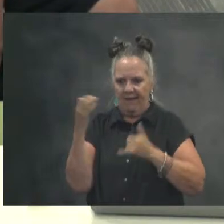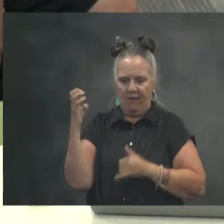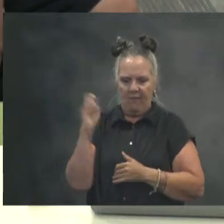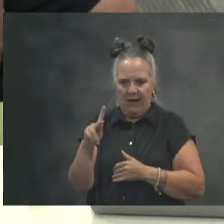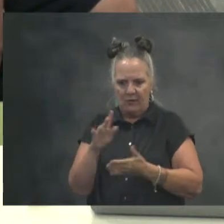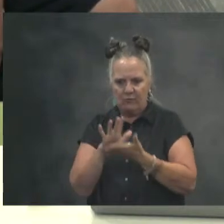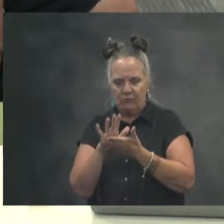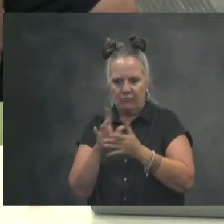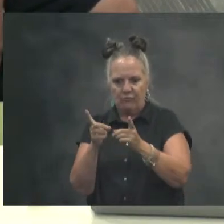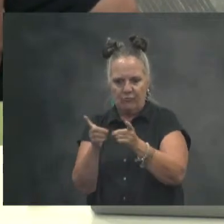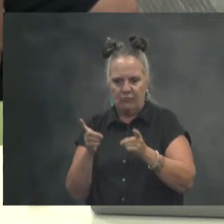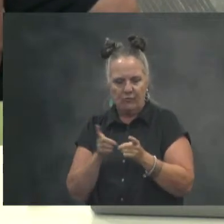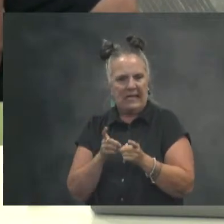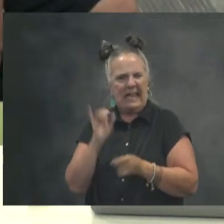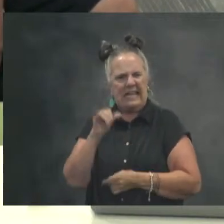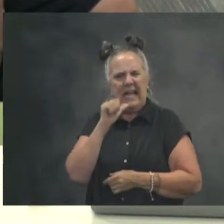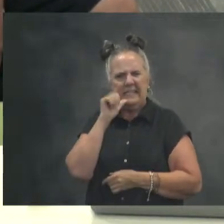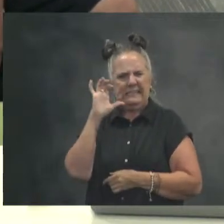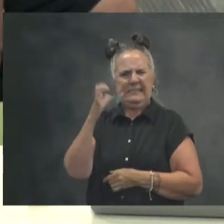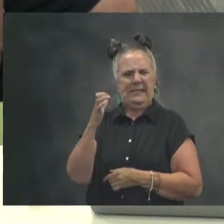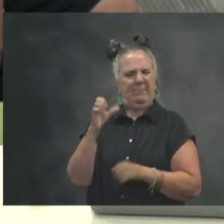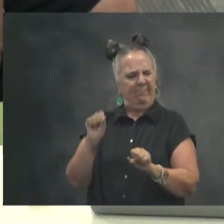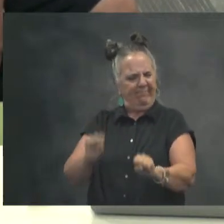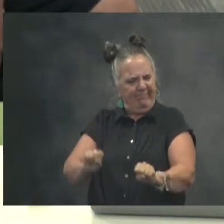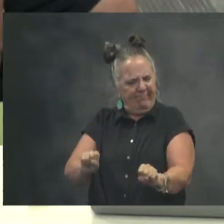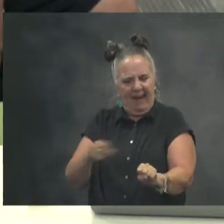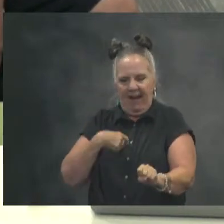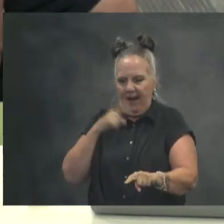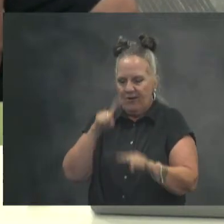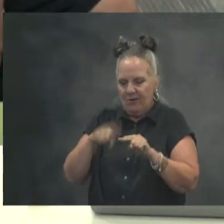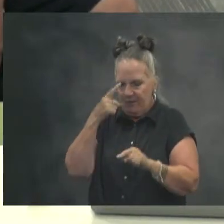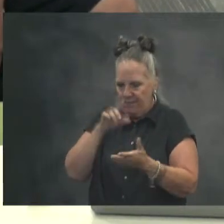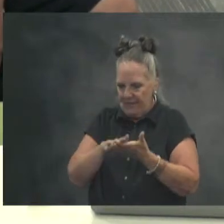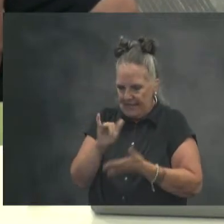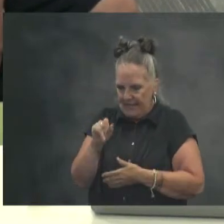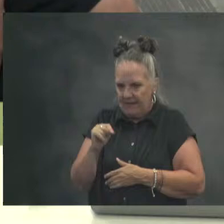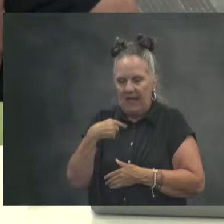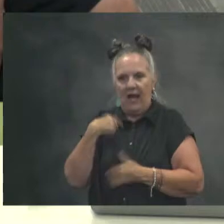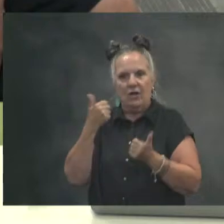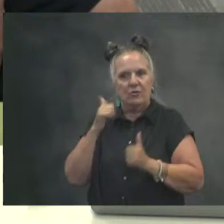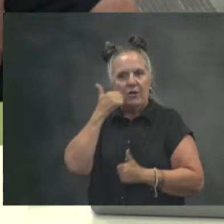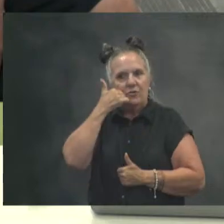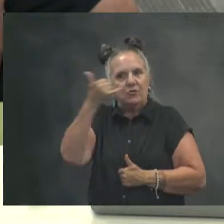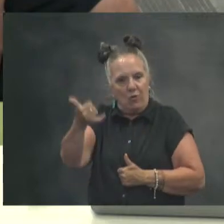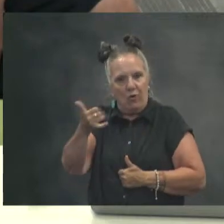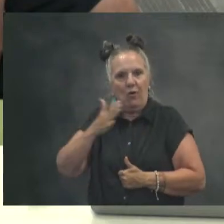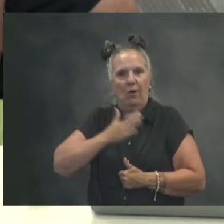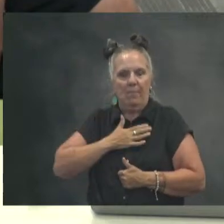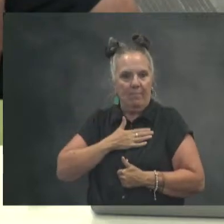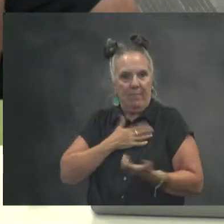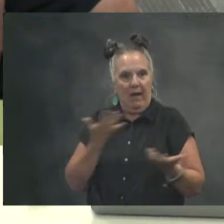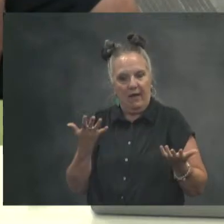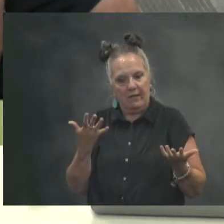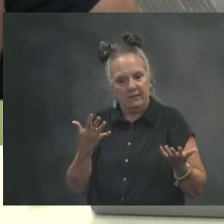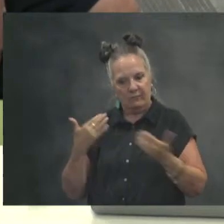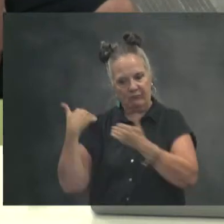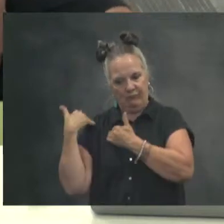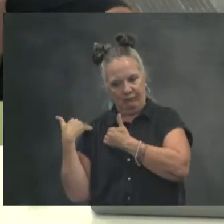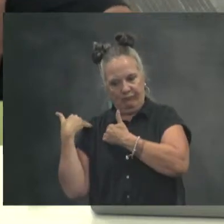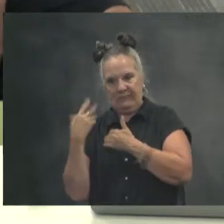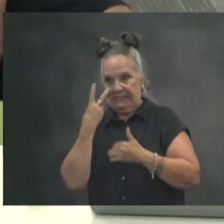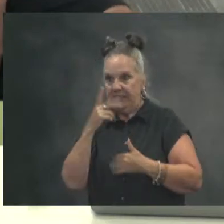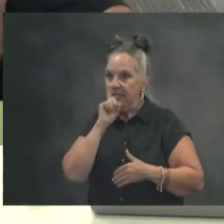district? So that didn't seem plausible to me. I couldn't believe it. So I tried to call in, do my due diligence on the story to try to see if that